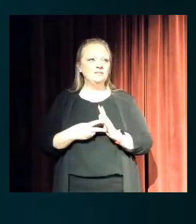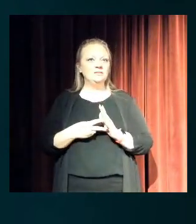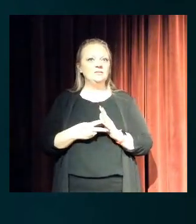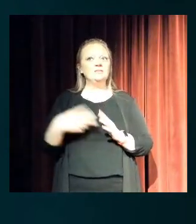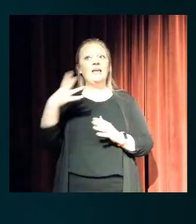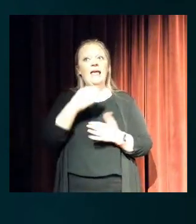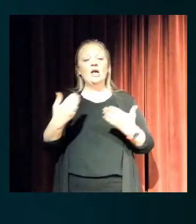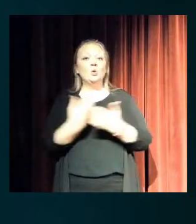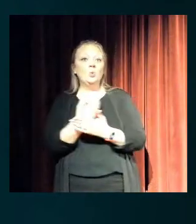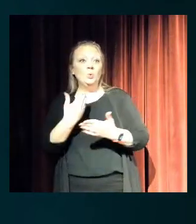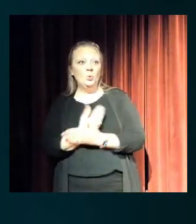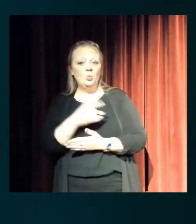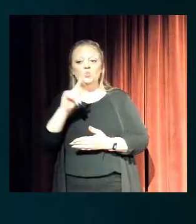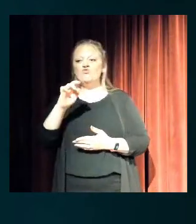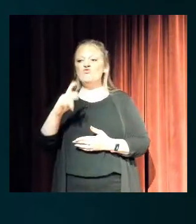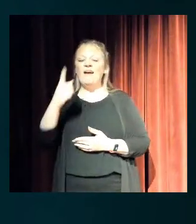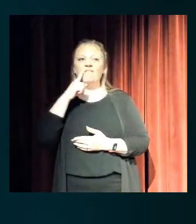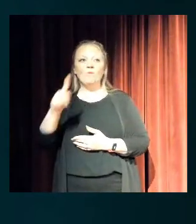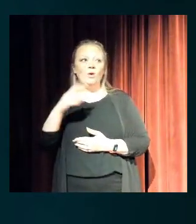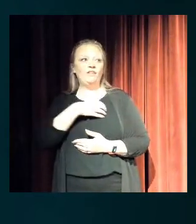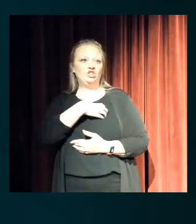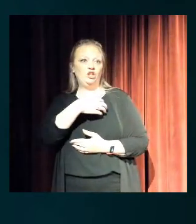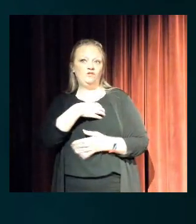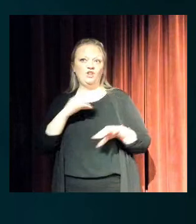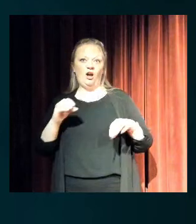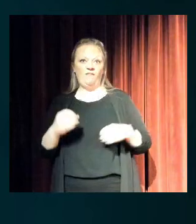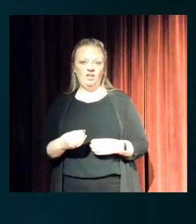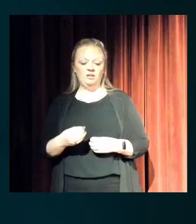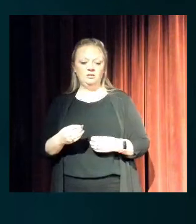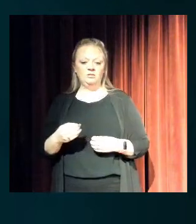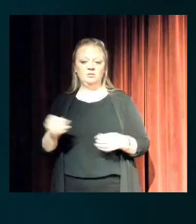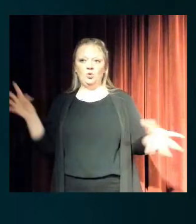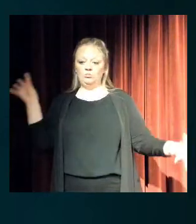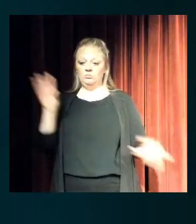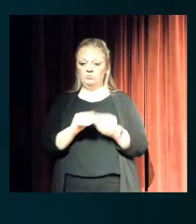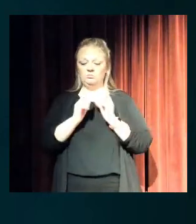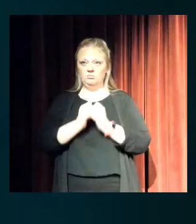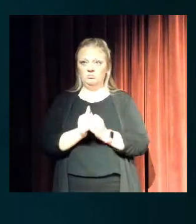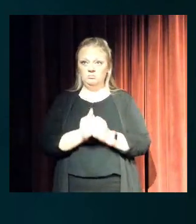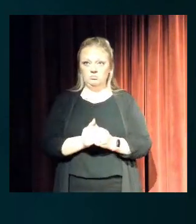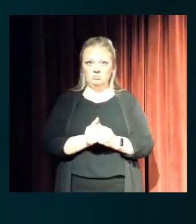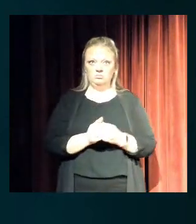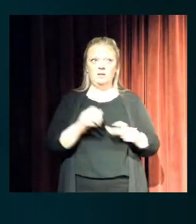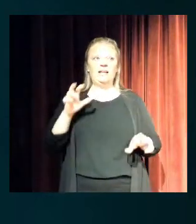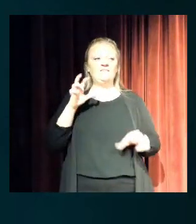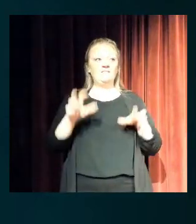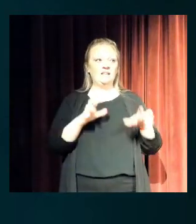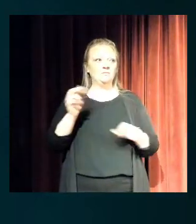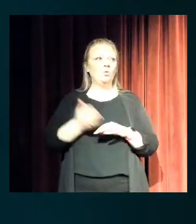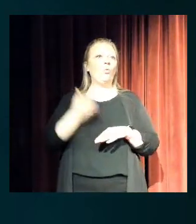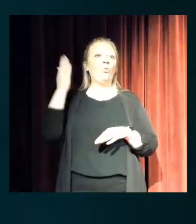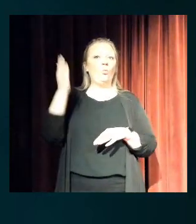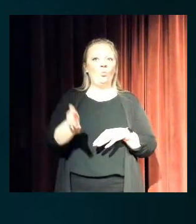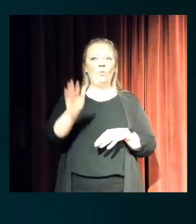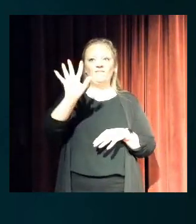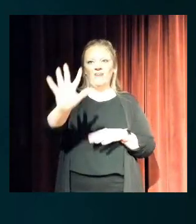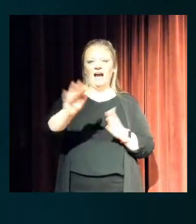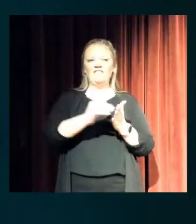and new tracked vehicles for the Sheriff's Office. Combined, this is an investment of more than $5